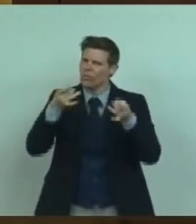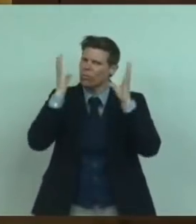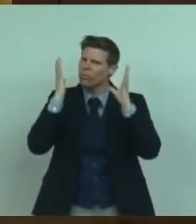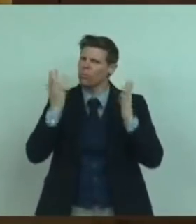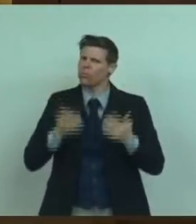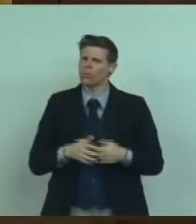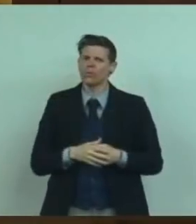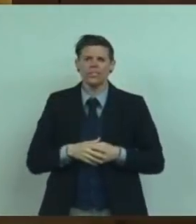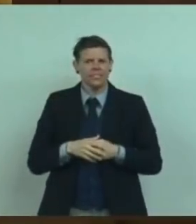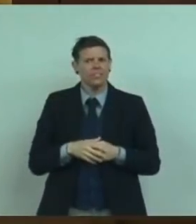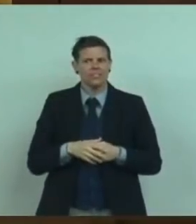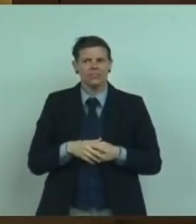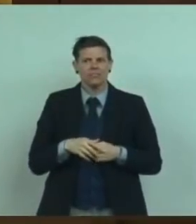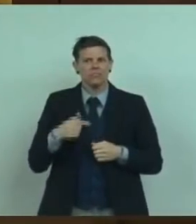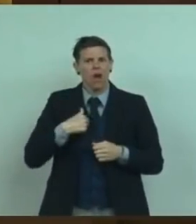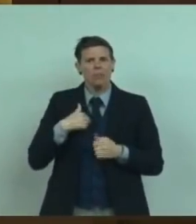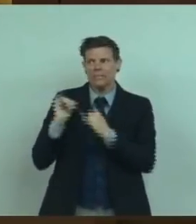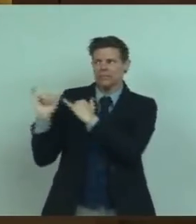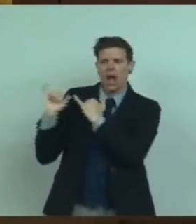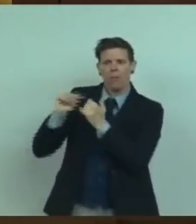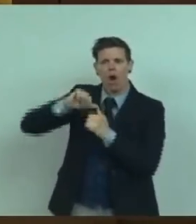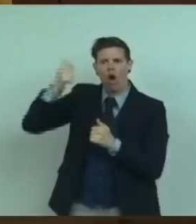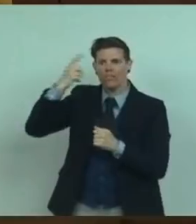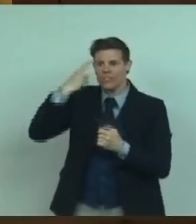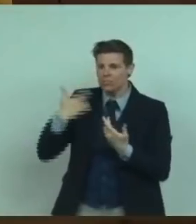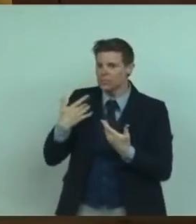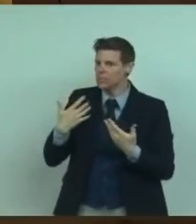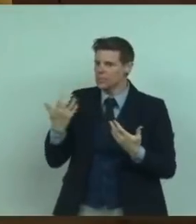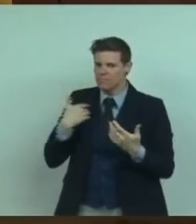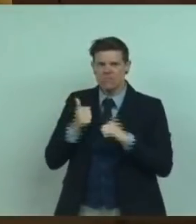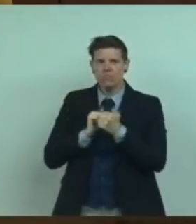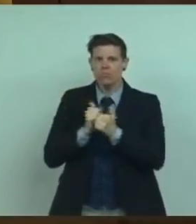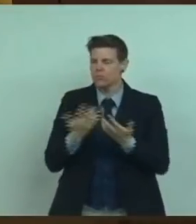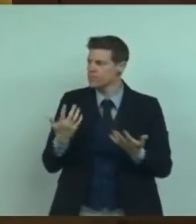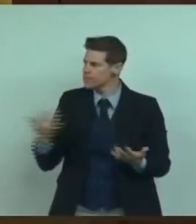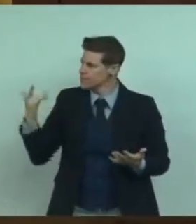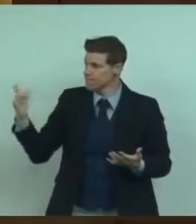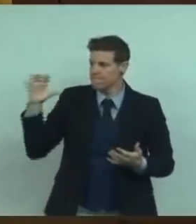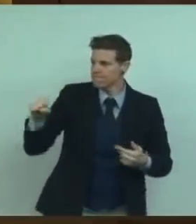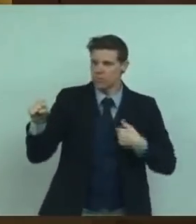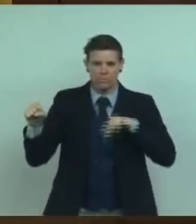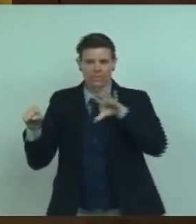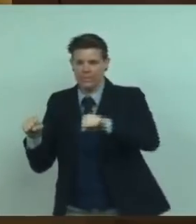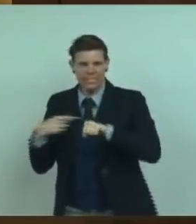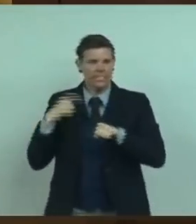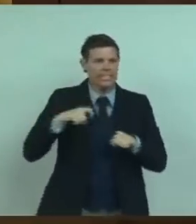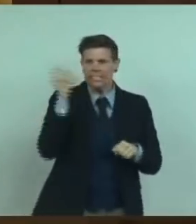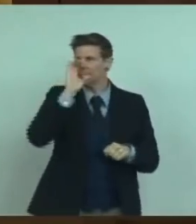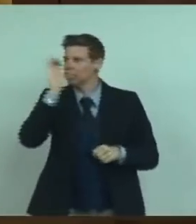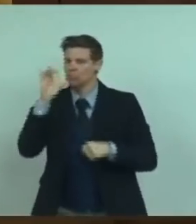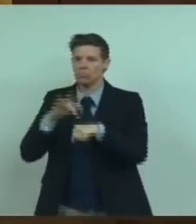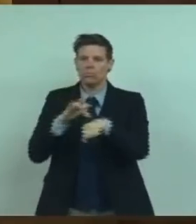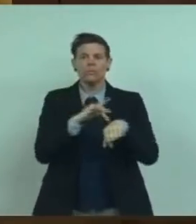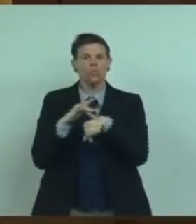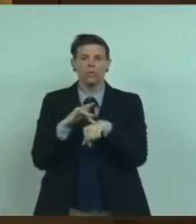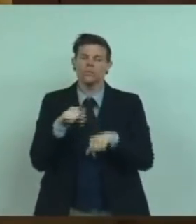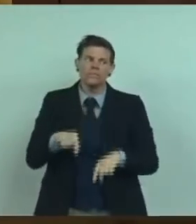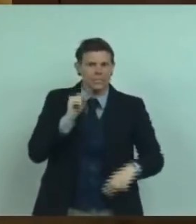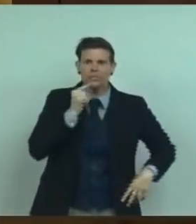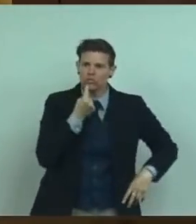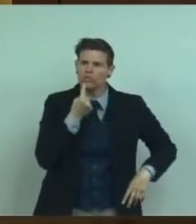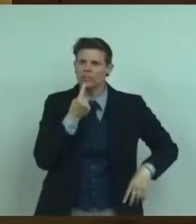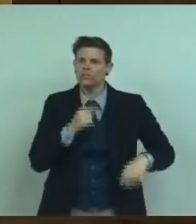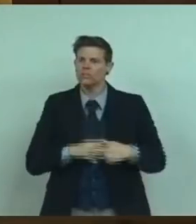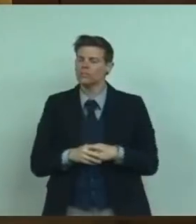situation. I don't take it lightly, and I fight every day to make sure that we're going to get this equipment. But I think he wanted everyone in New Mexico to be